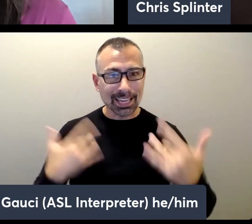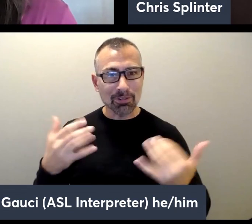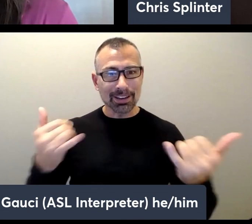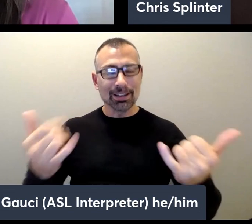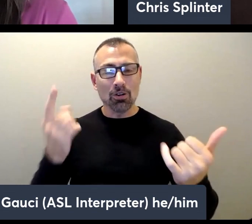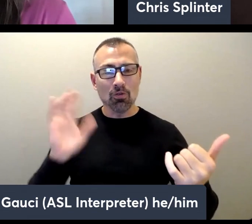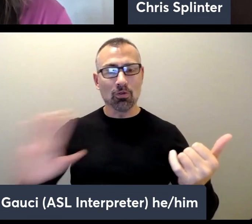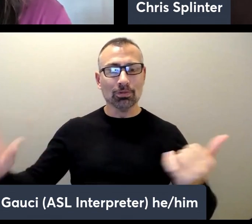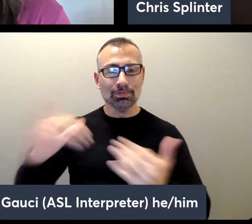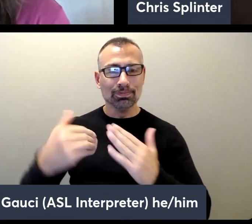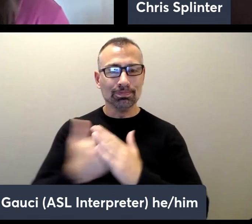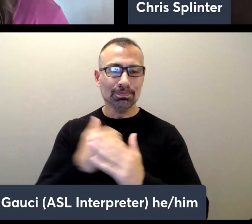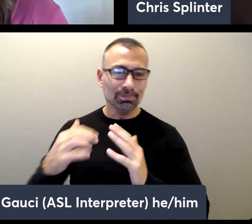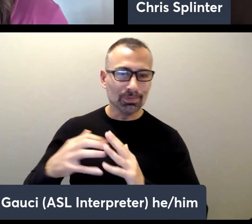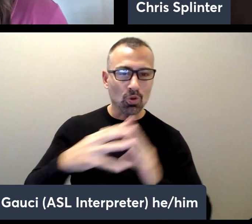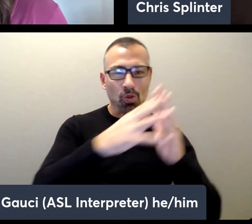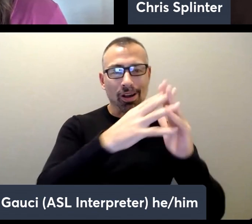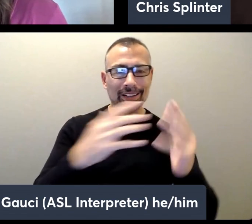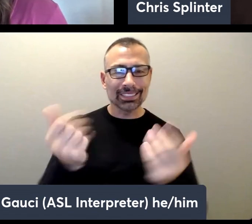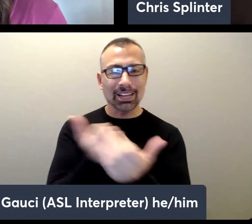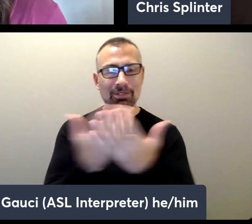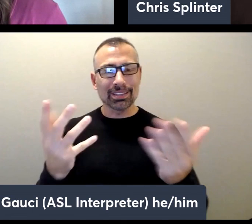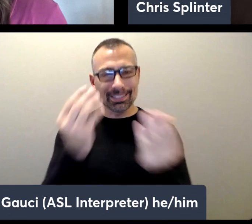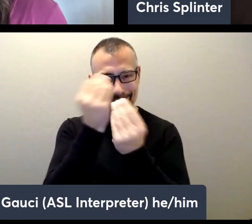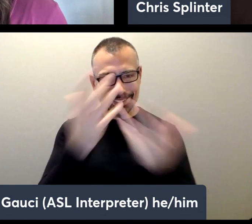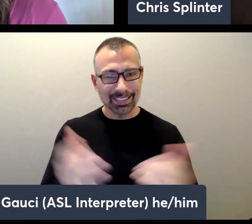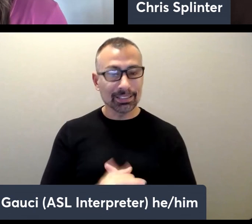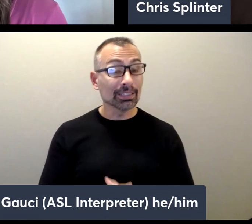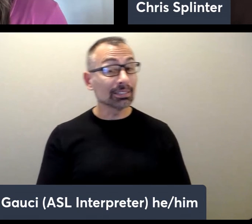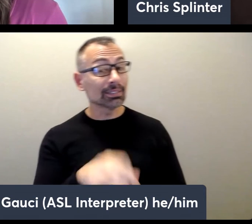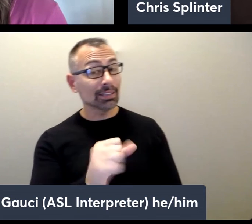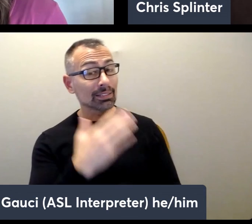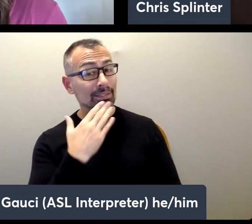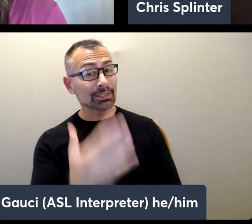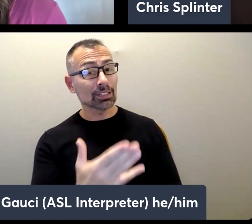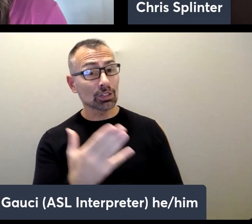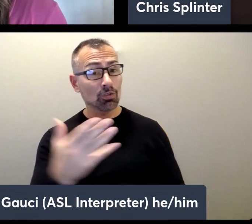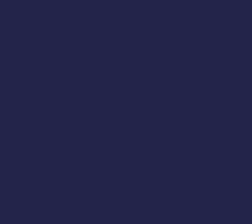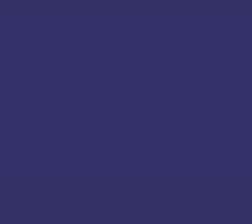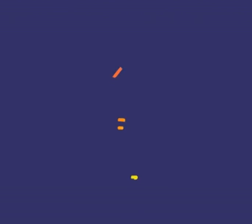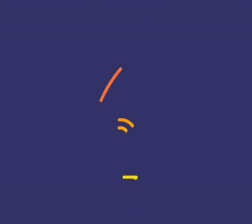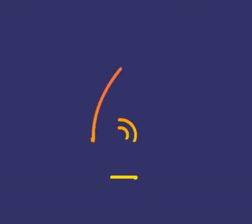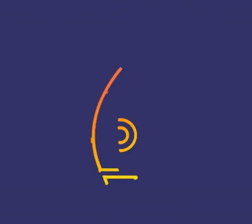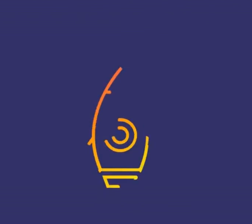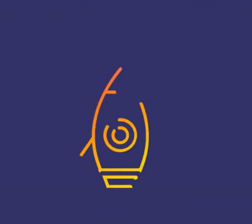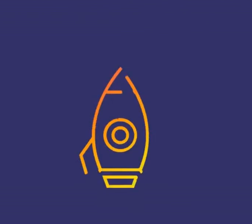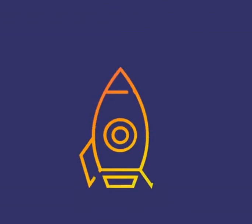just launched and shared with us. Yeah, thanks so much for having me, and happy Friday, everyone.